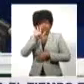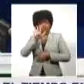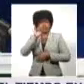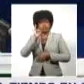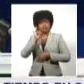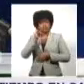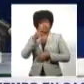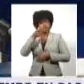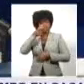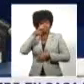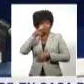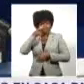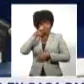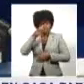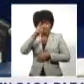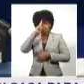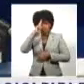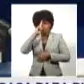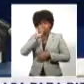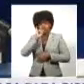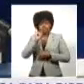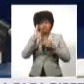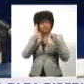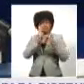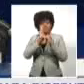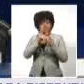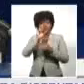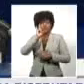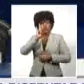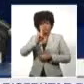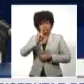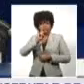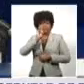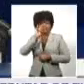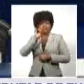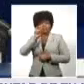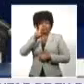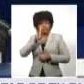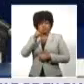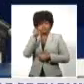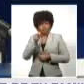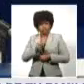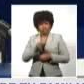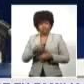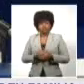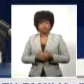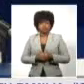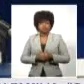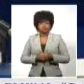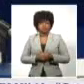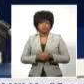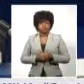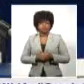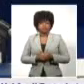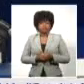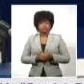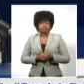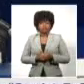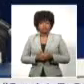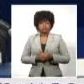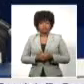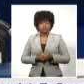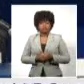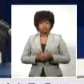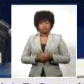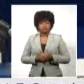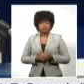2,157 are suspected cases, and 757 are confirmed cases. In the primary healthcare